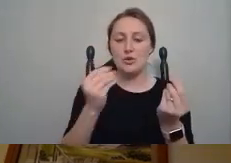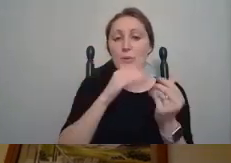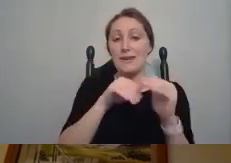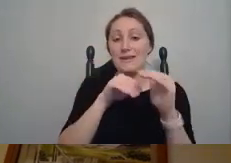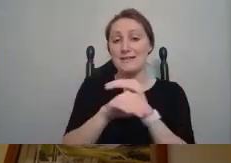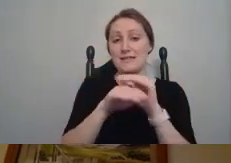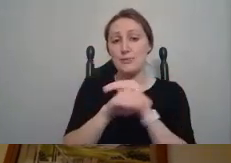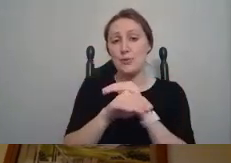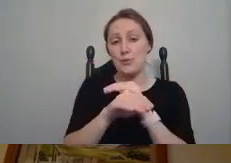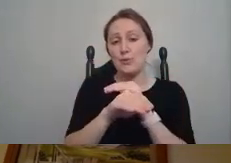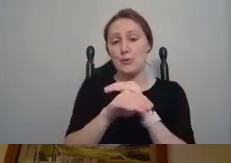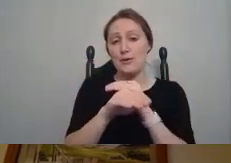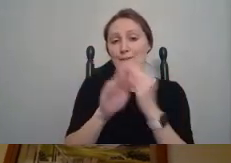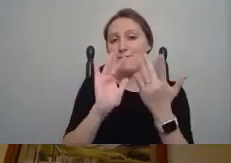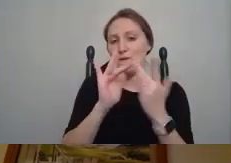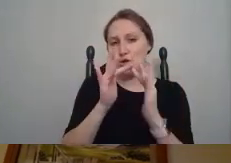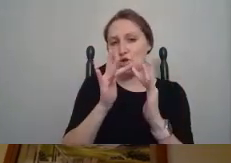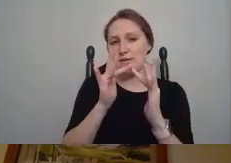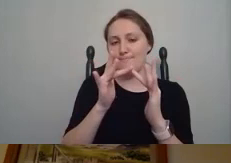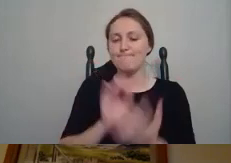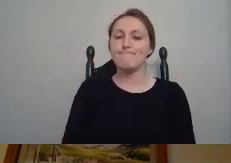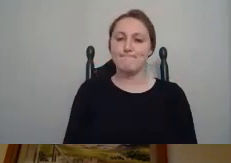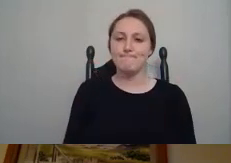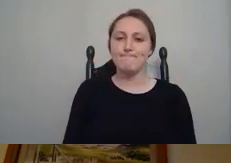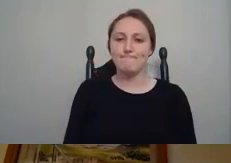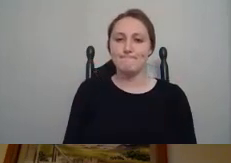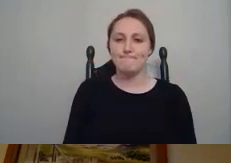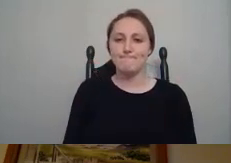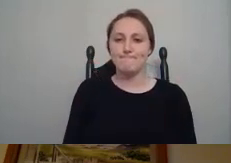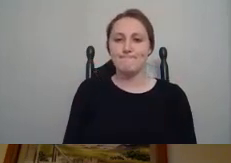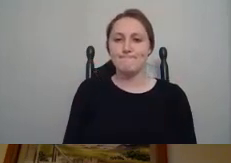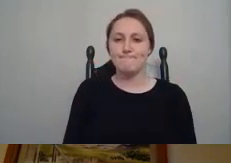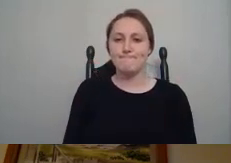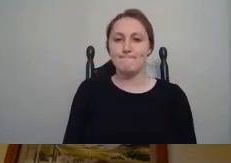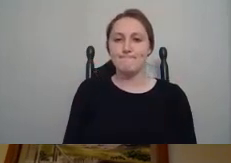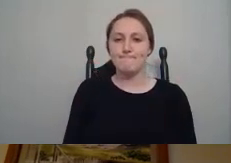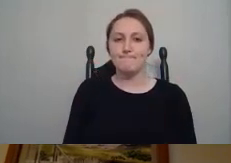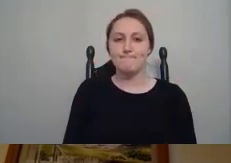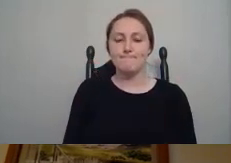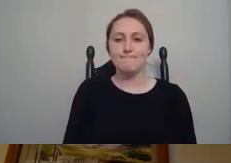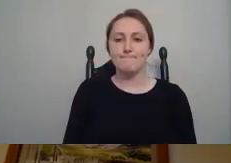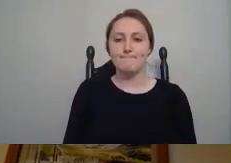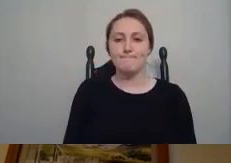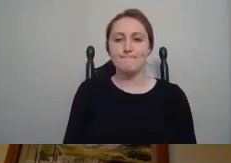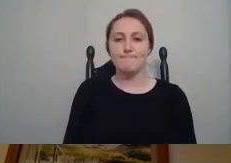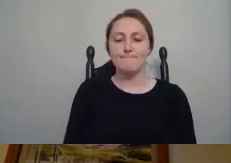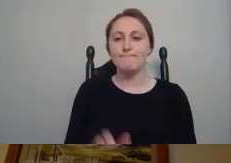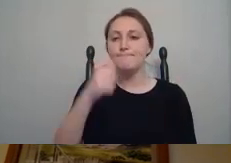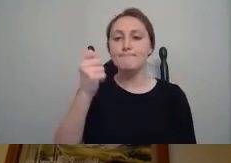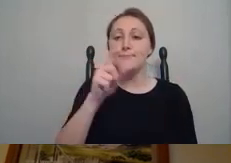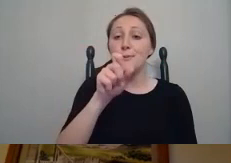accessible virtually. We have another